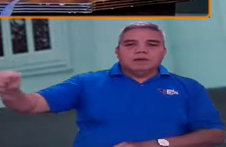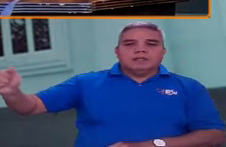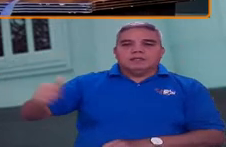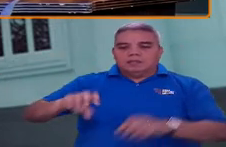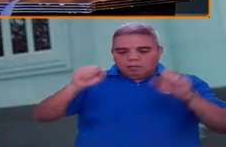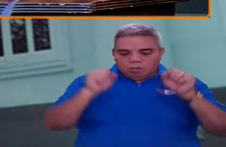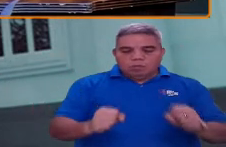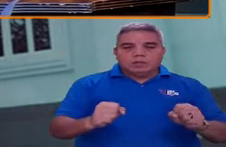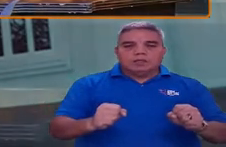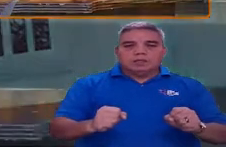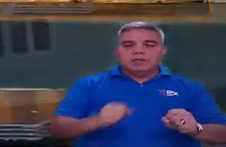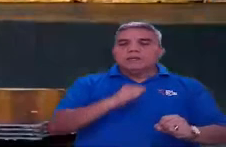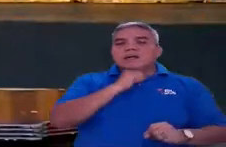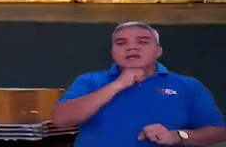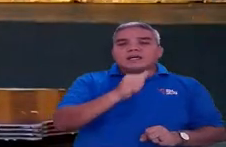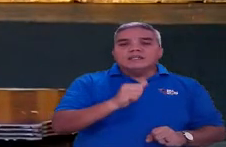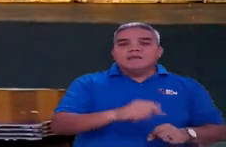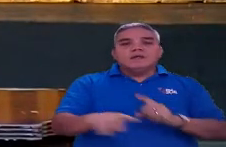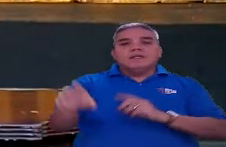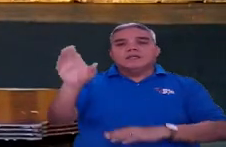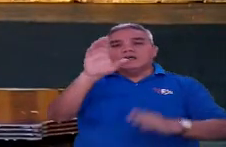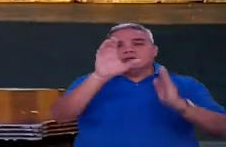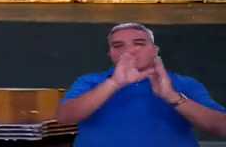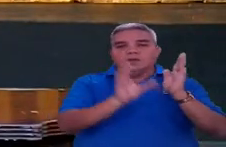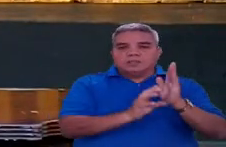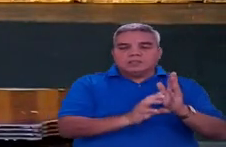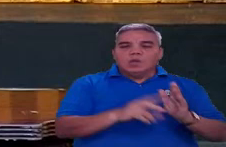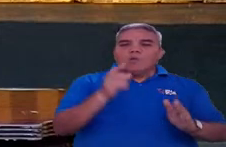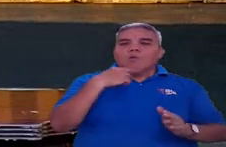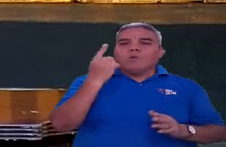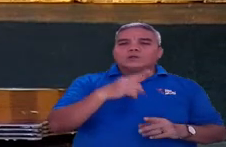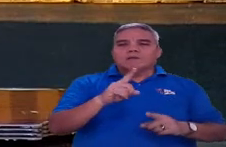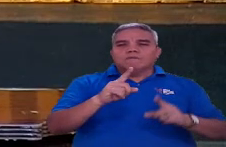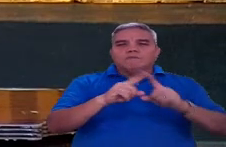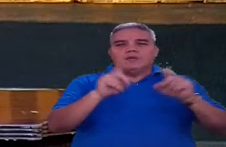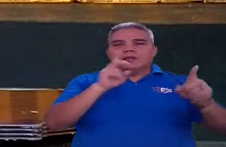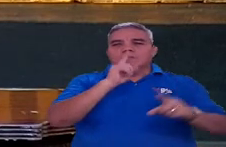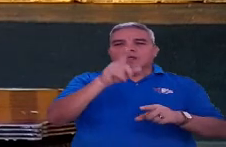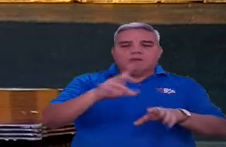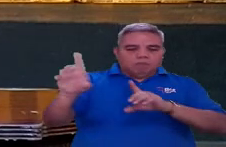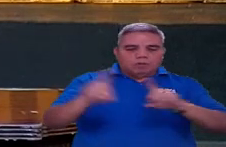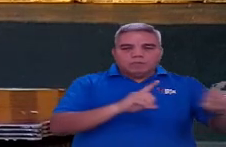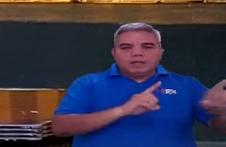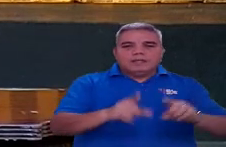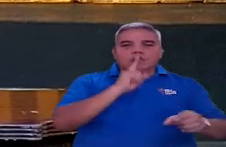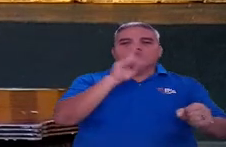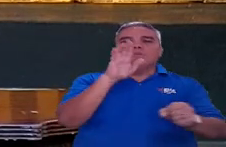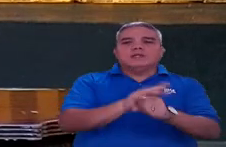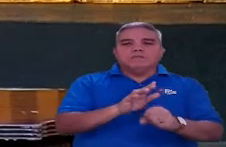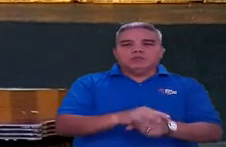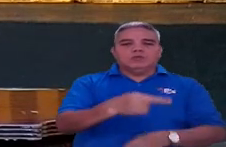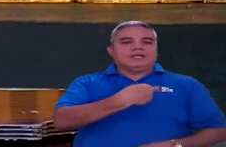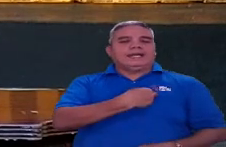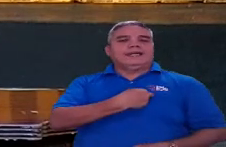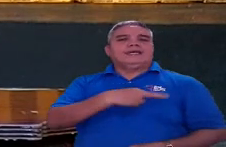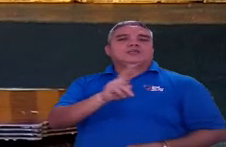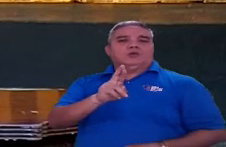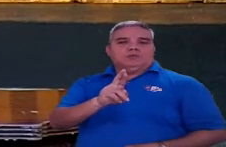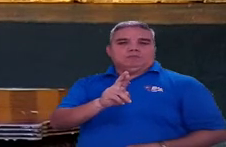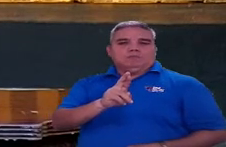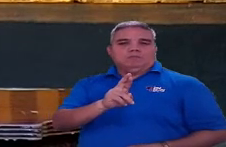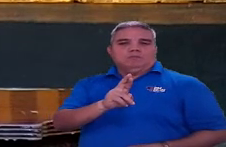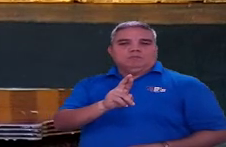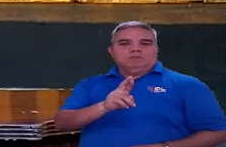world can do, not even the cults who are so diligent in fulfilling their commitment to the religion can